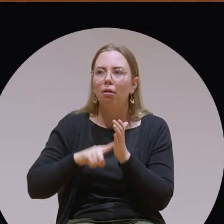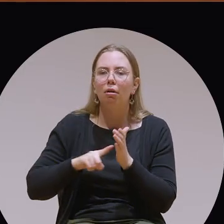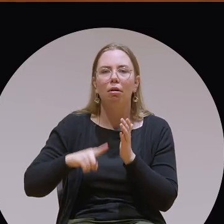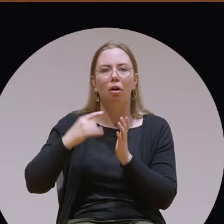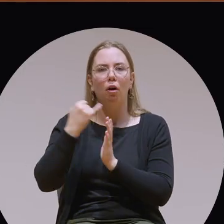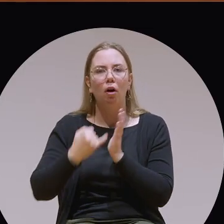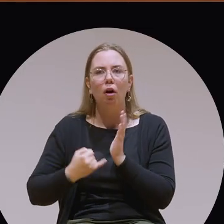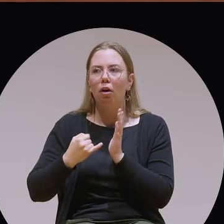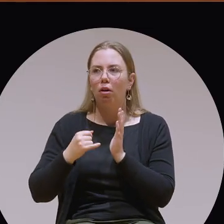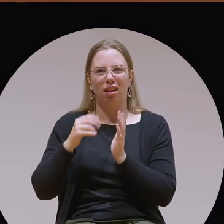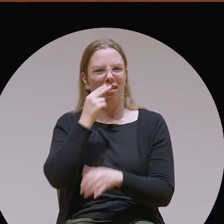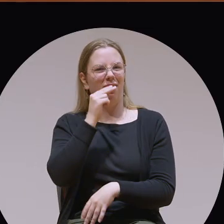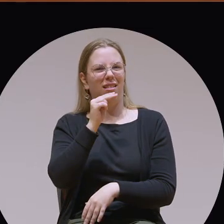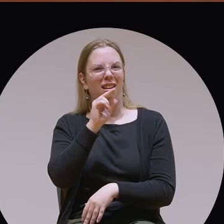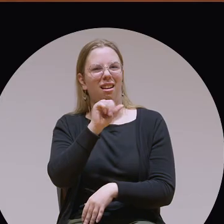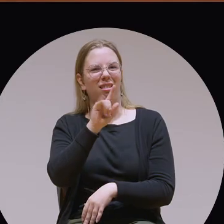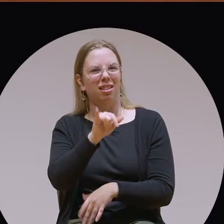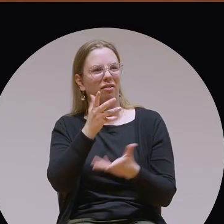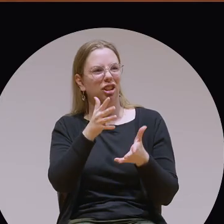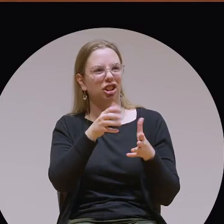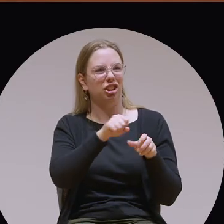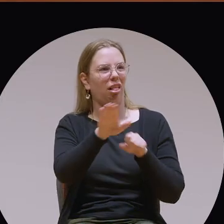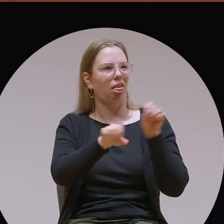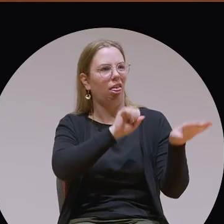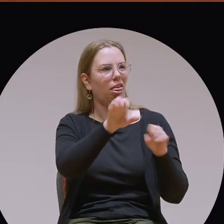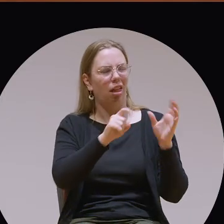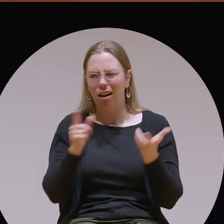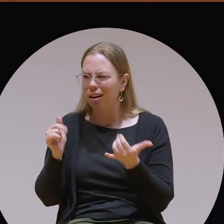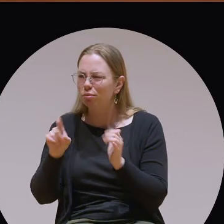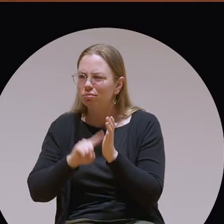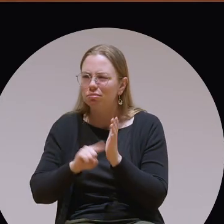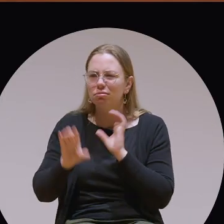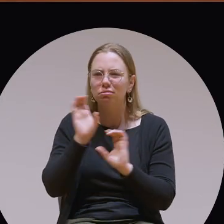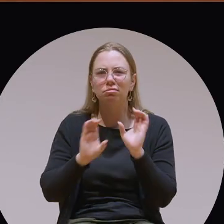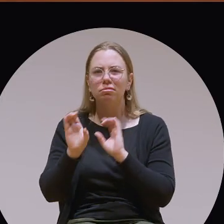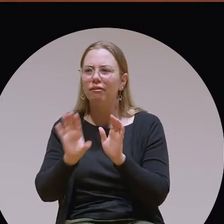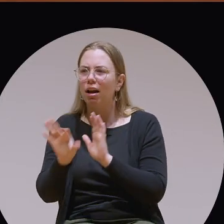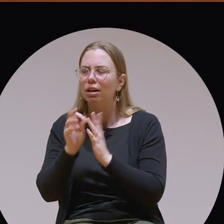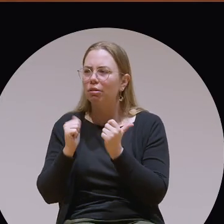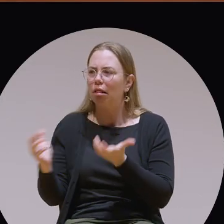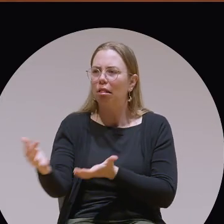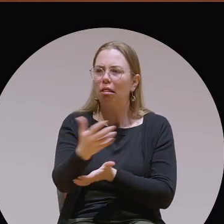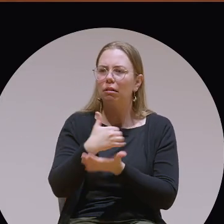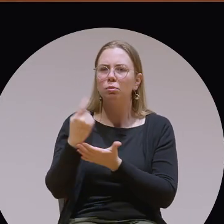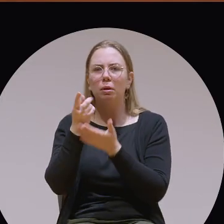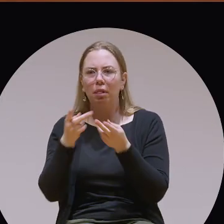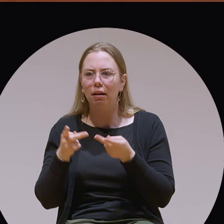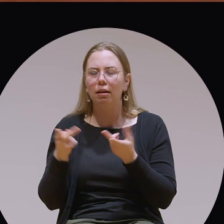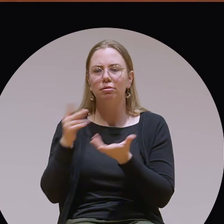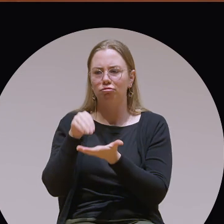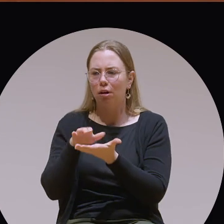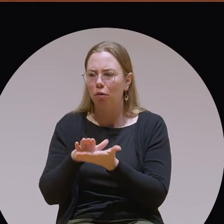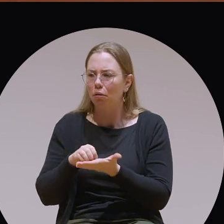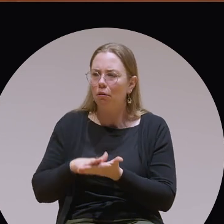Nazis from private collectors, from enemies, to gather them into one place, into collecting points, as they were called, and then to send them back